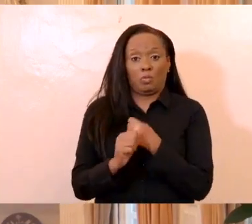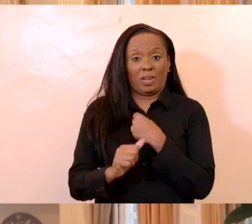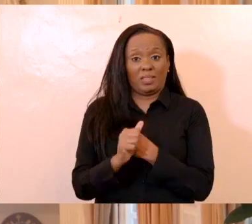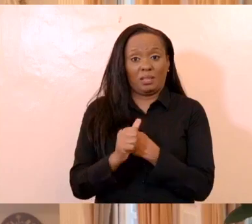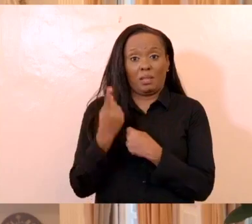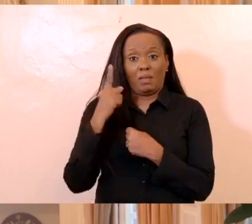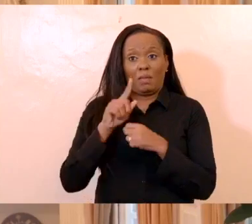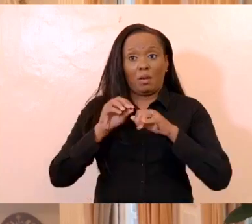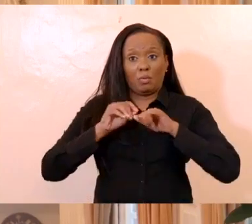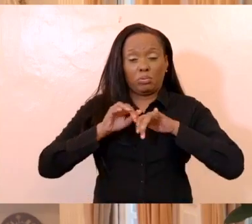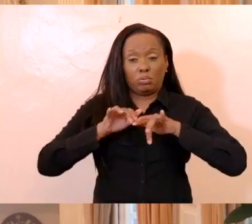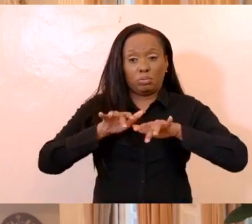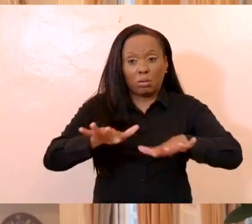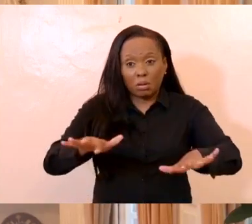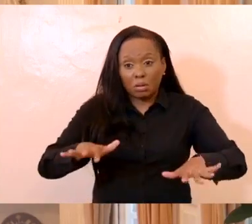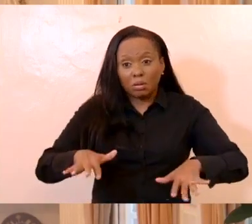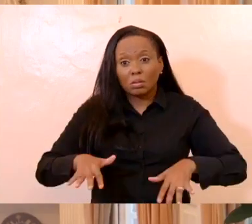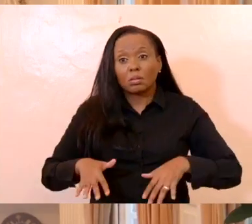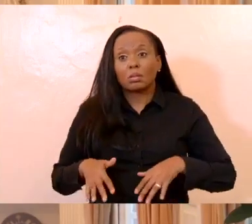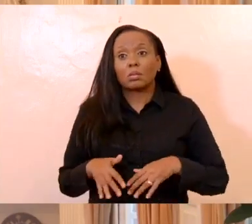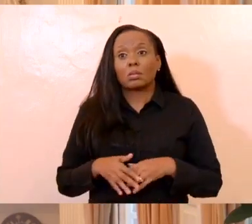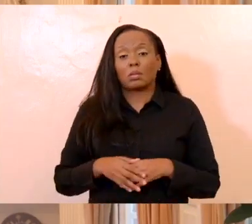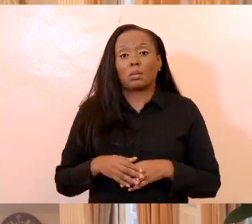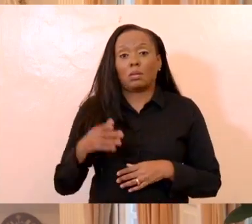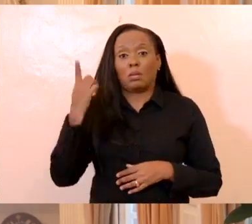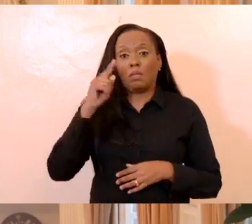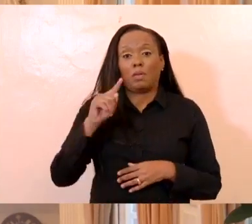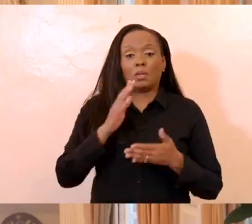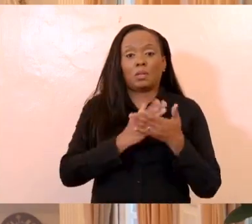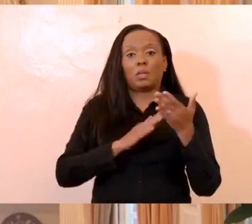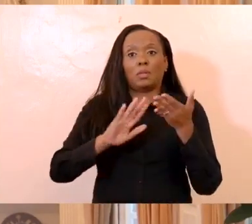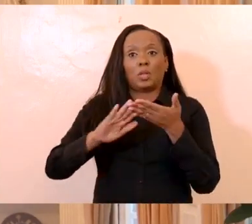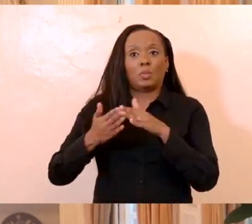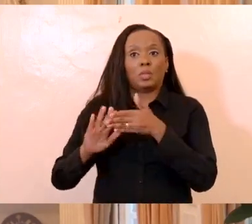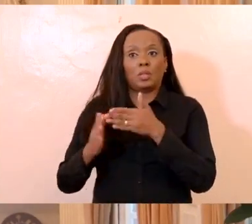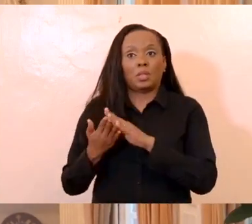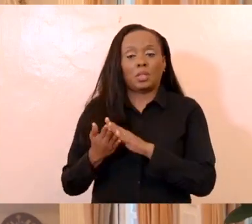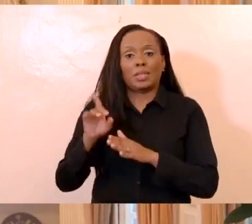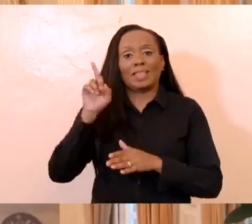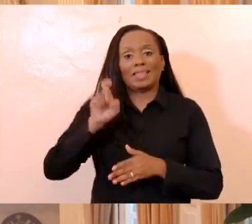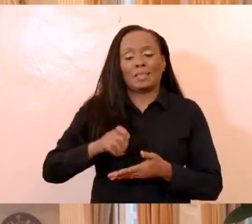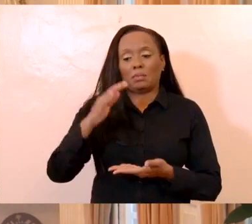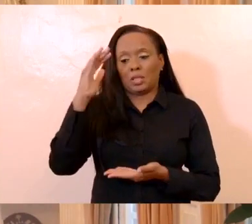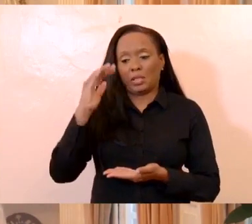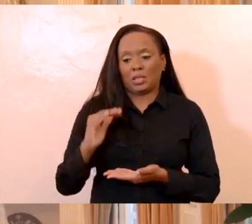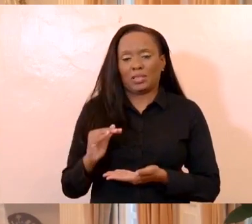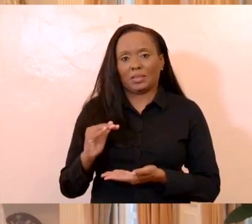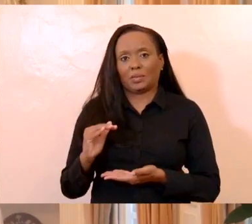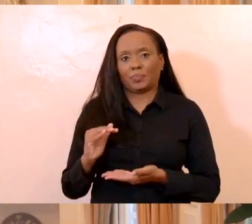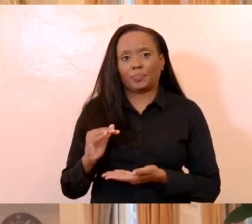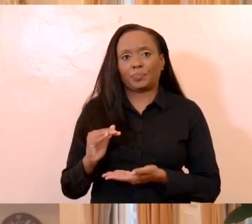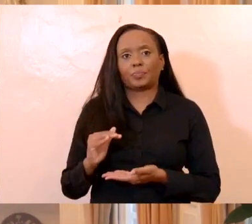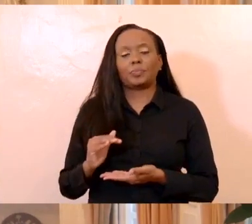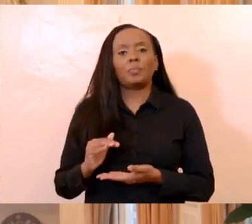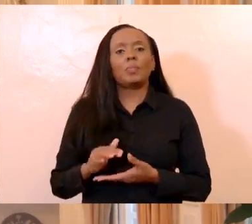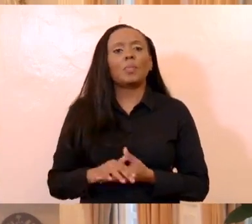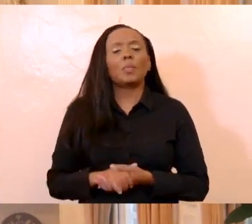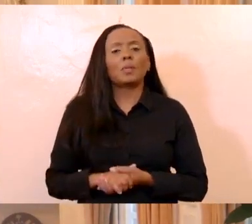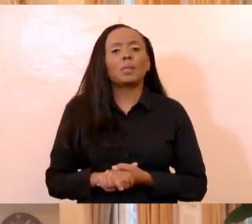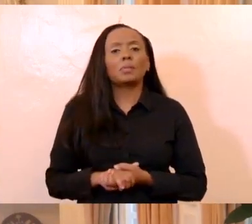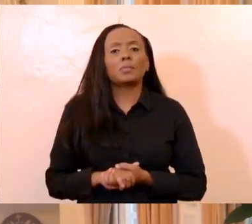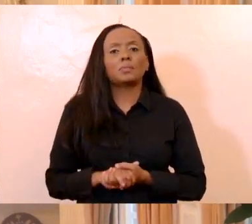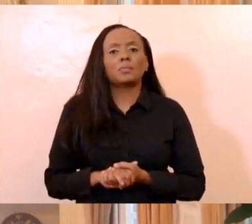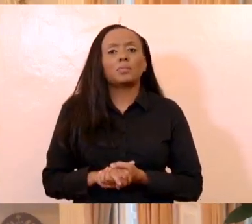settings within vulnerable individuals should also be minimized. And what we are recognizing, as I said, is that